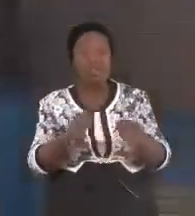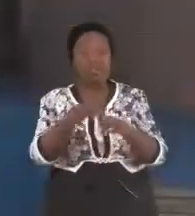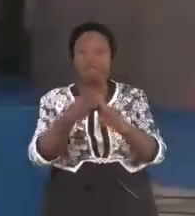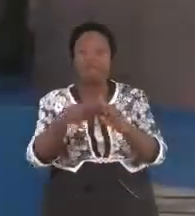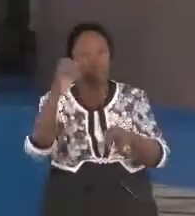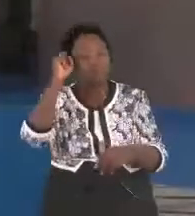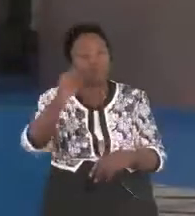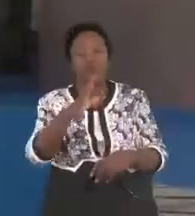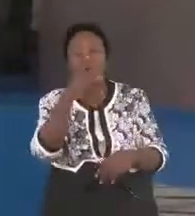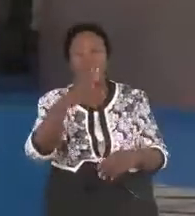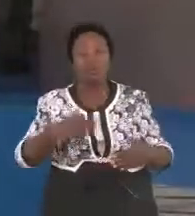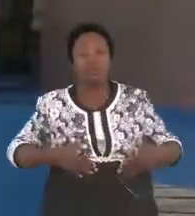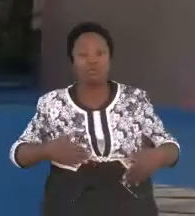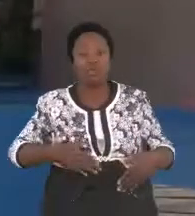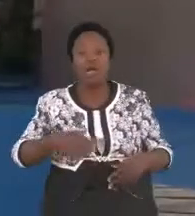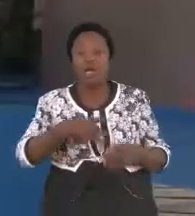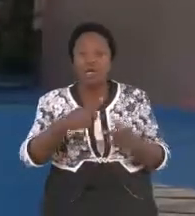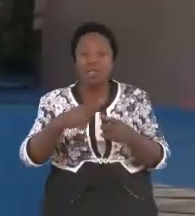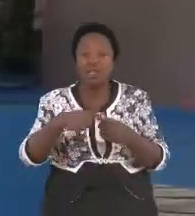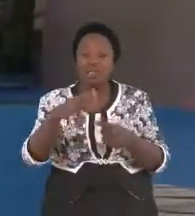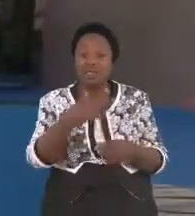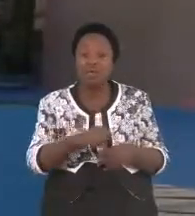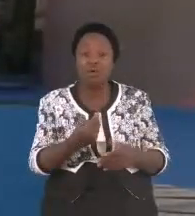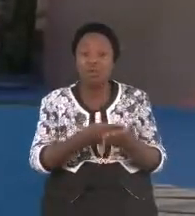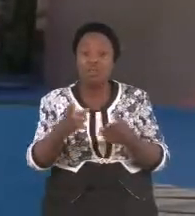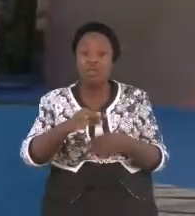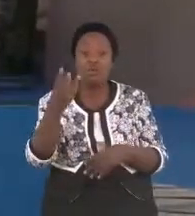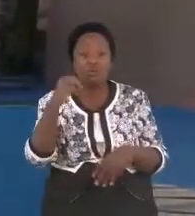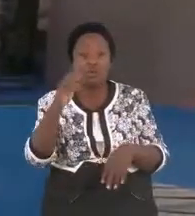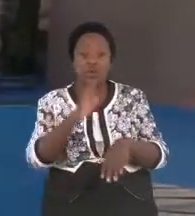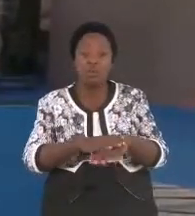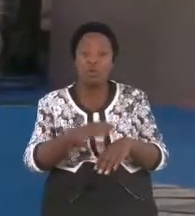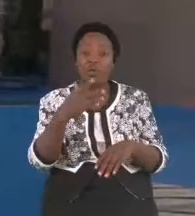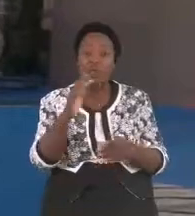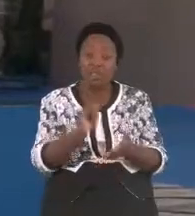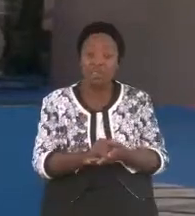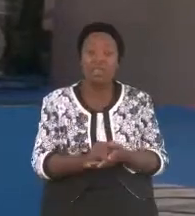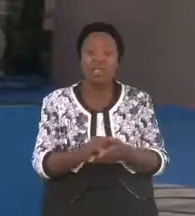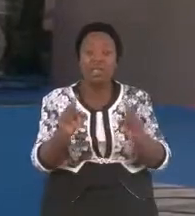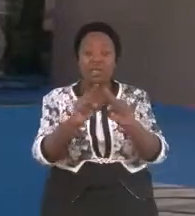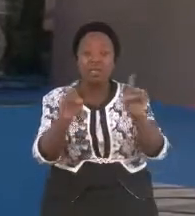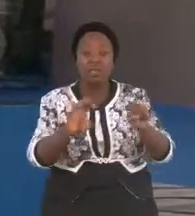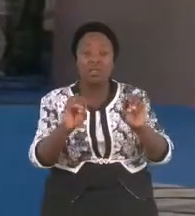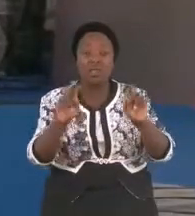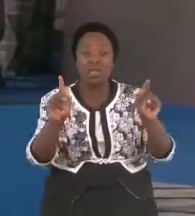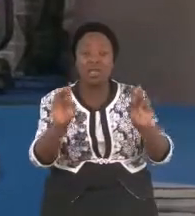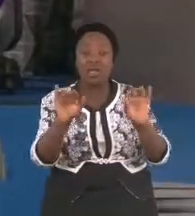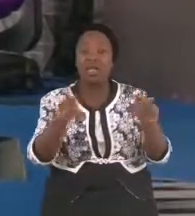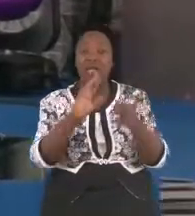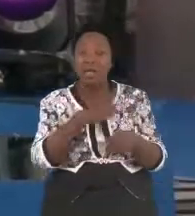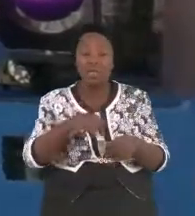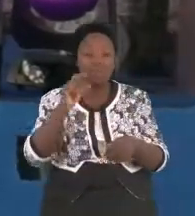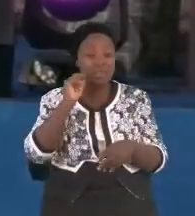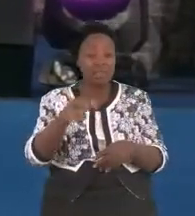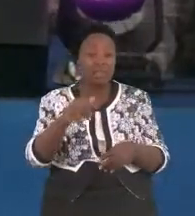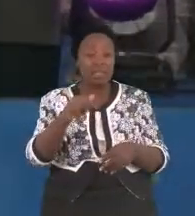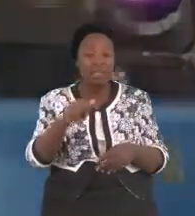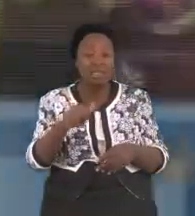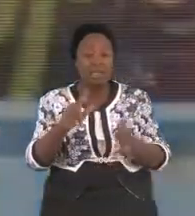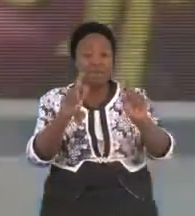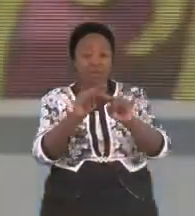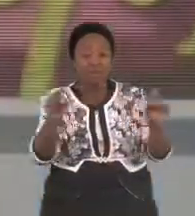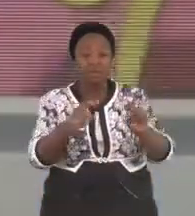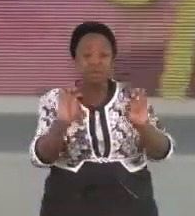was in the father, Zechariah, as well as in the mother. And that was the dynamite, the